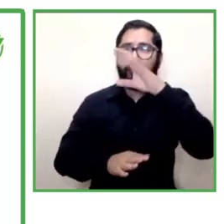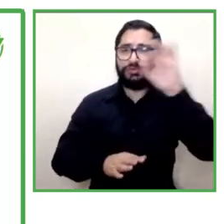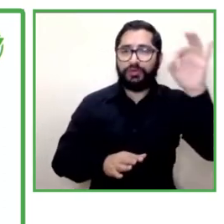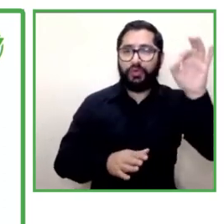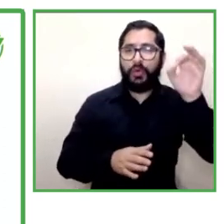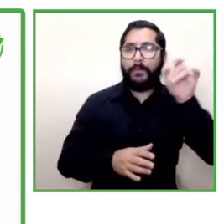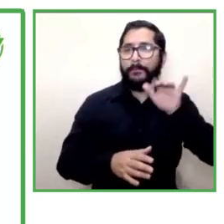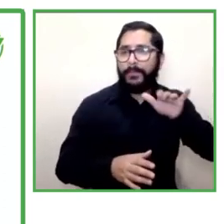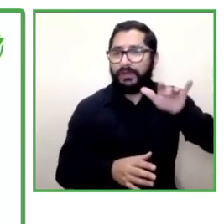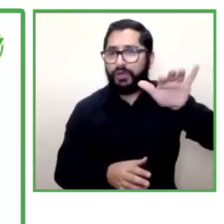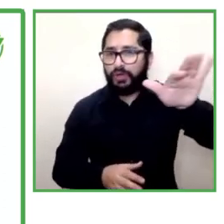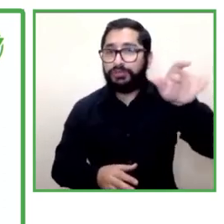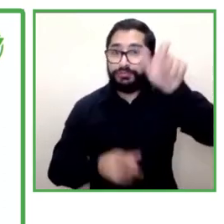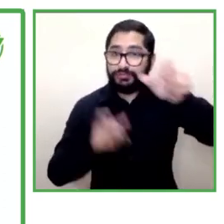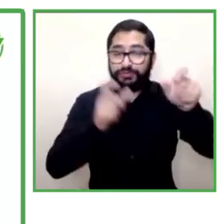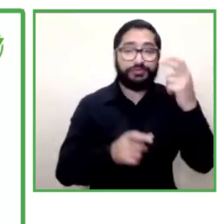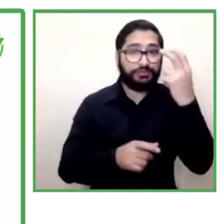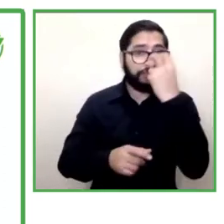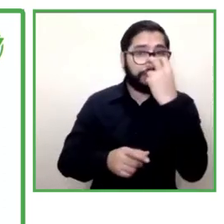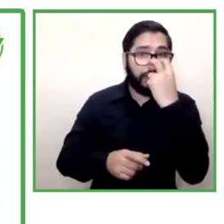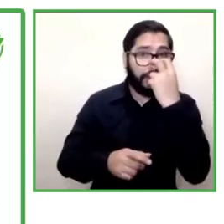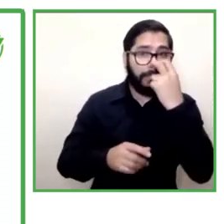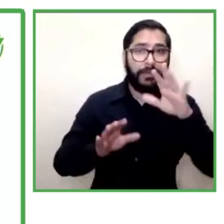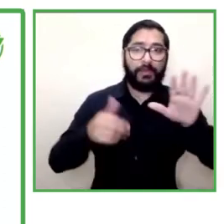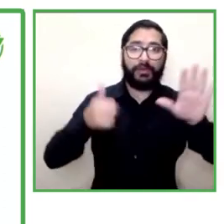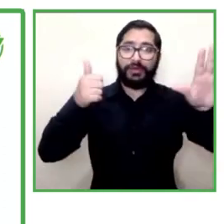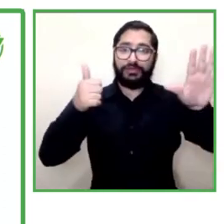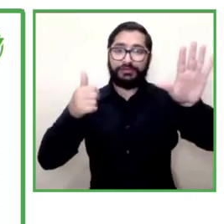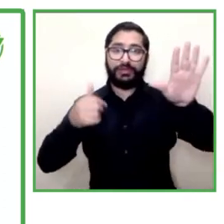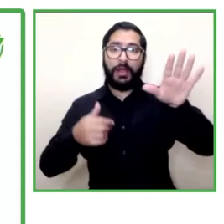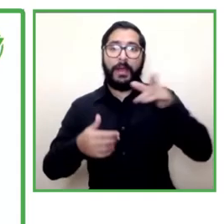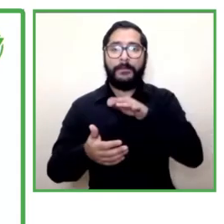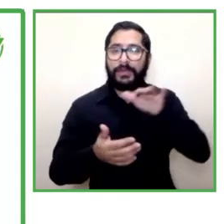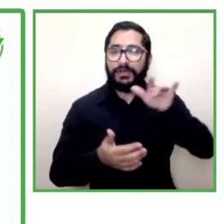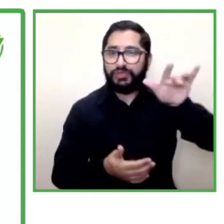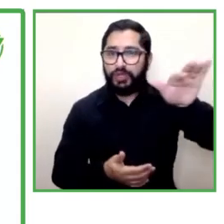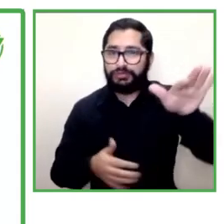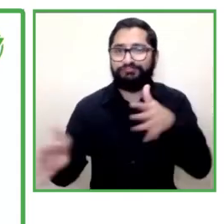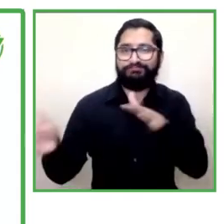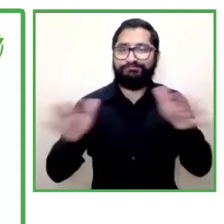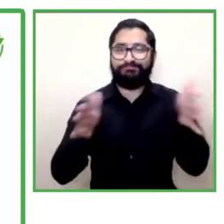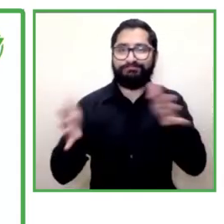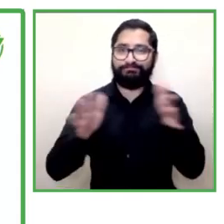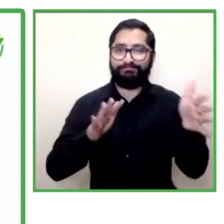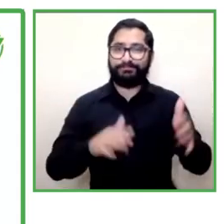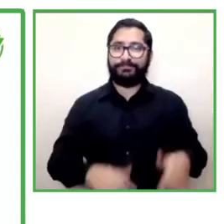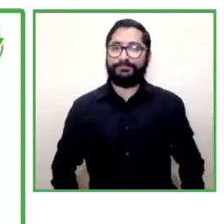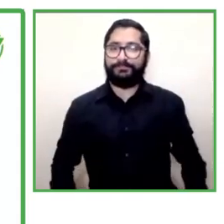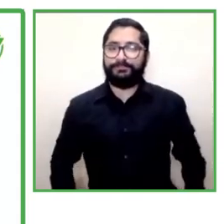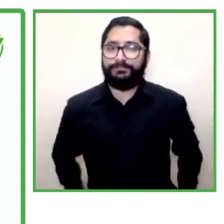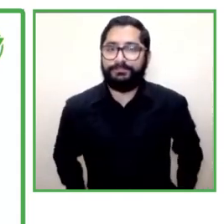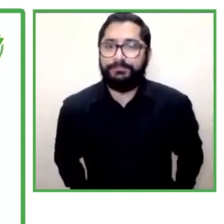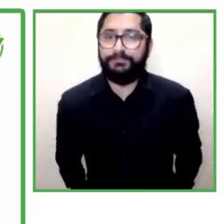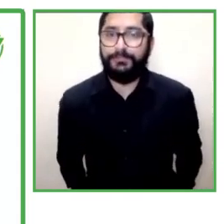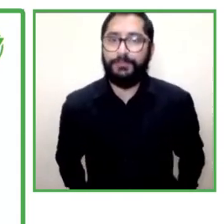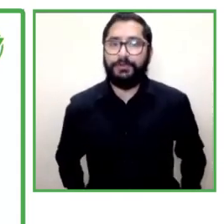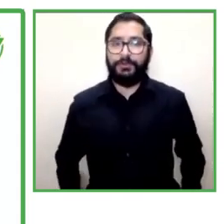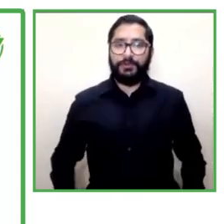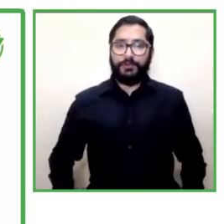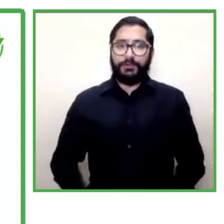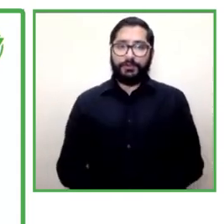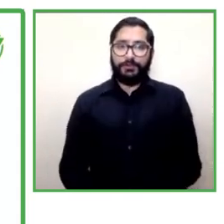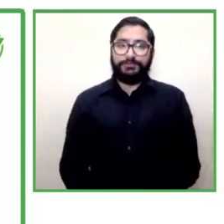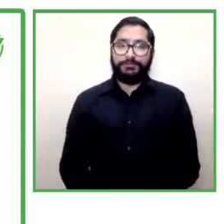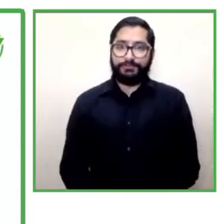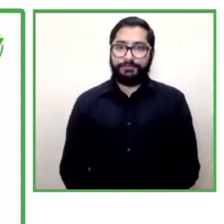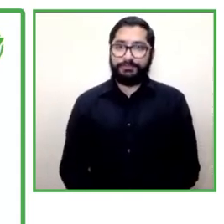their main challenge is navigating around places, and it is even more challenging in indoor spaces. So